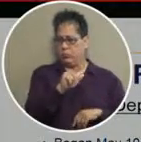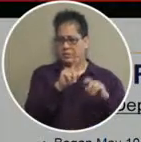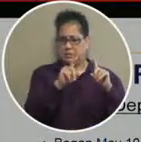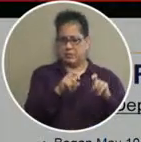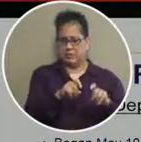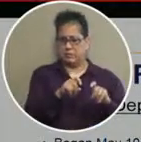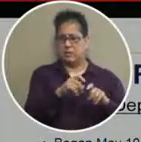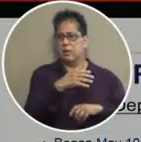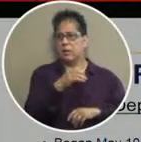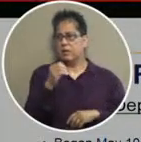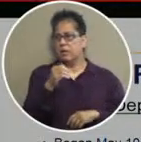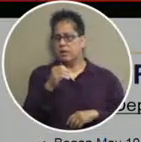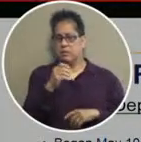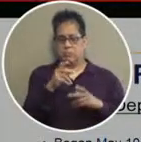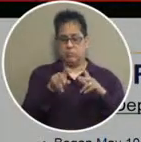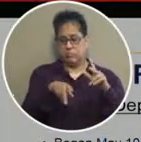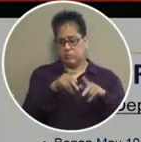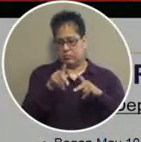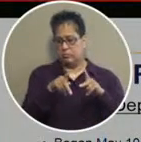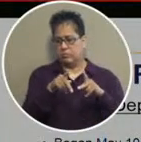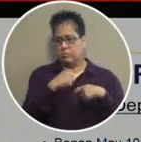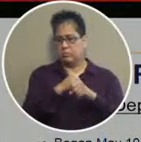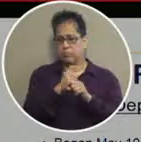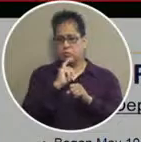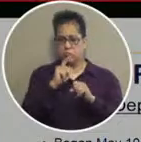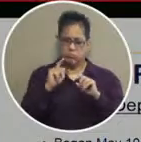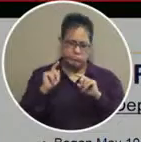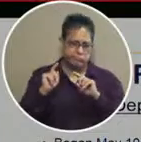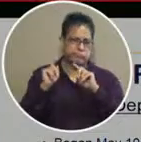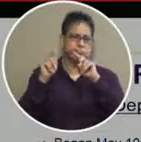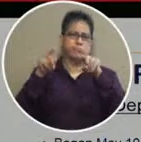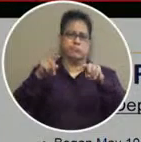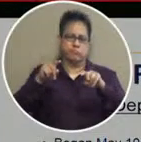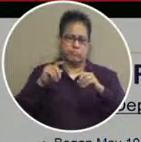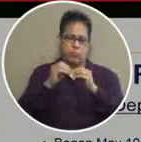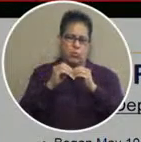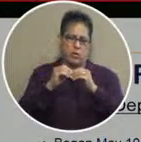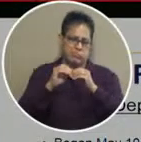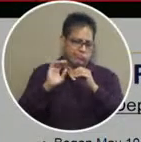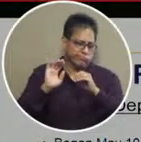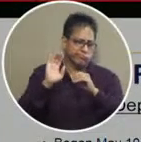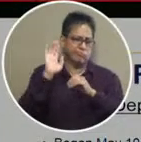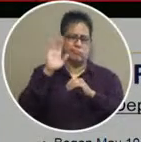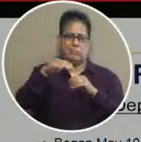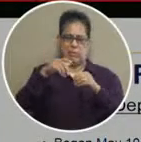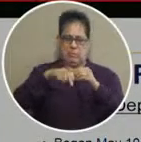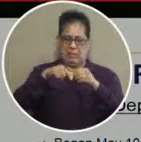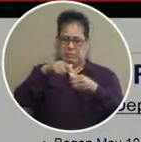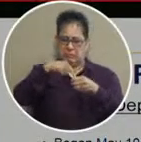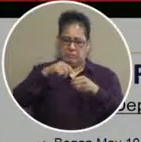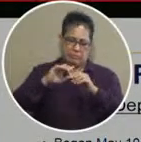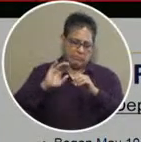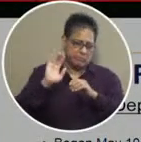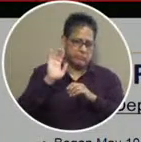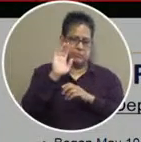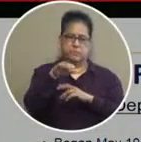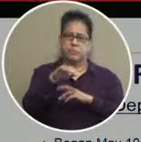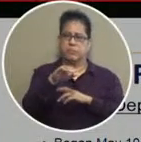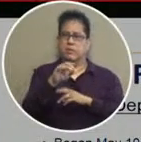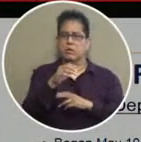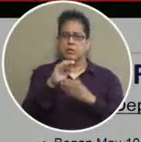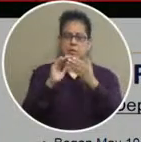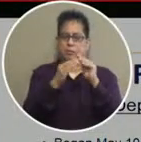are that personnel is going out into the more remote rural areas of